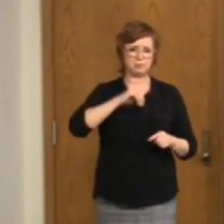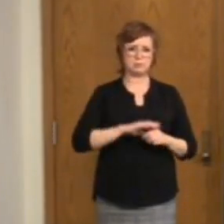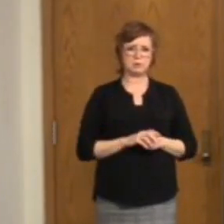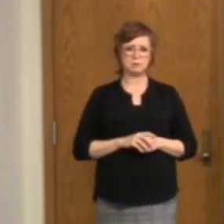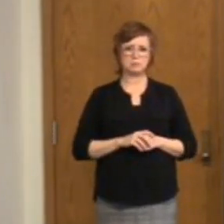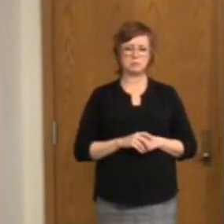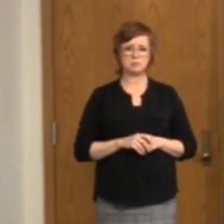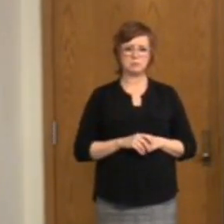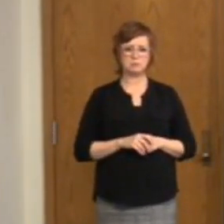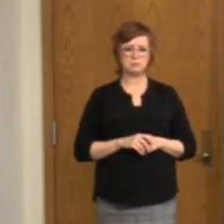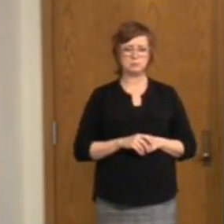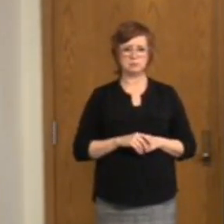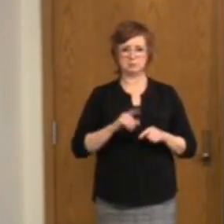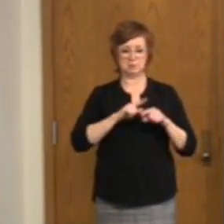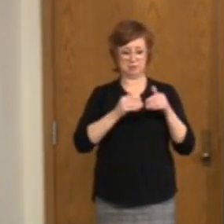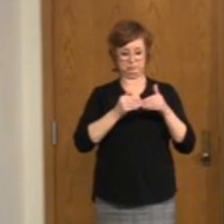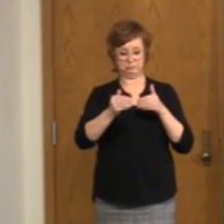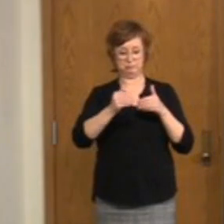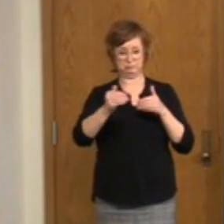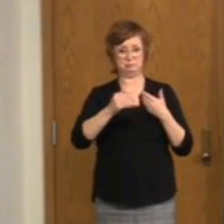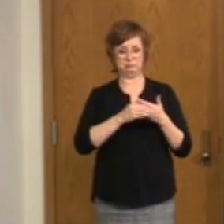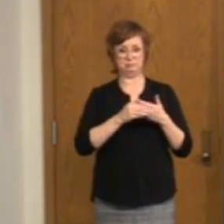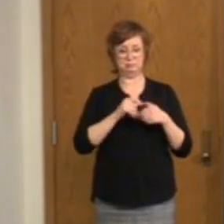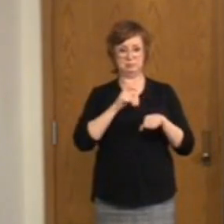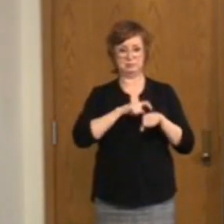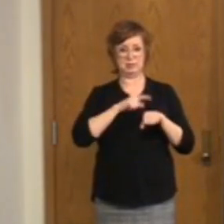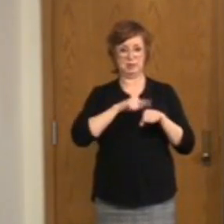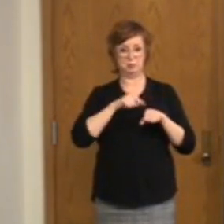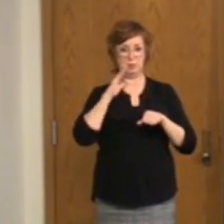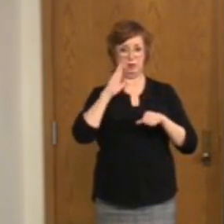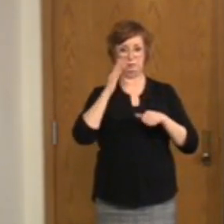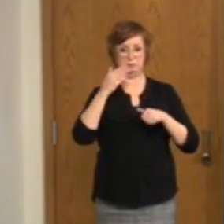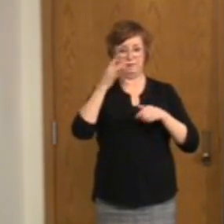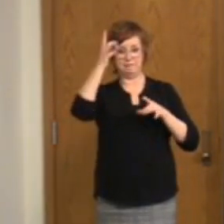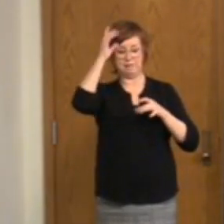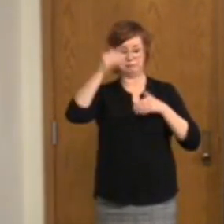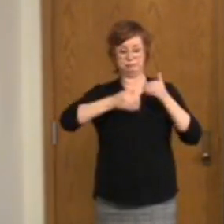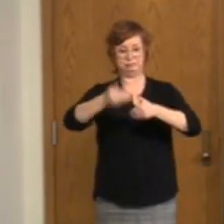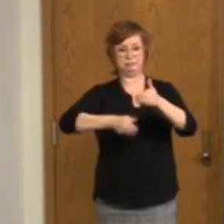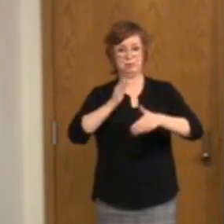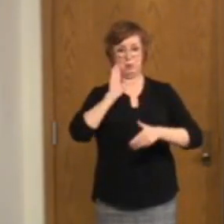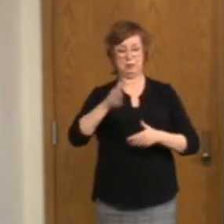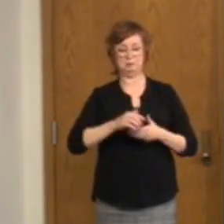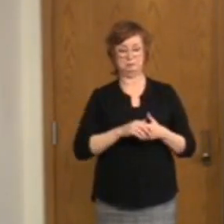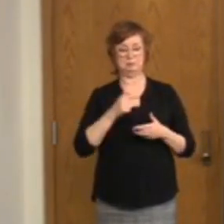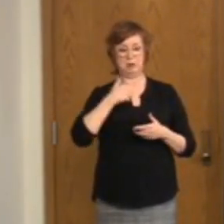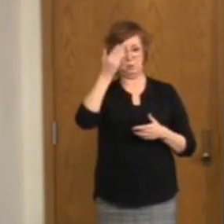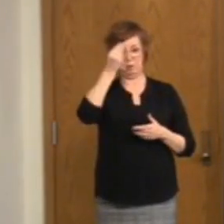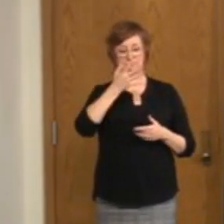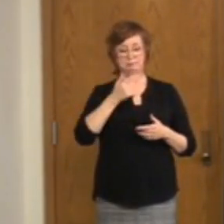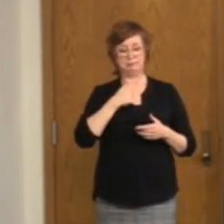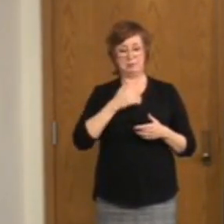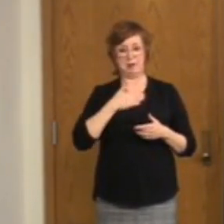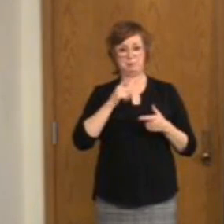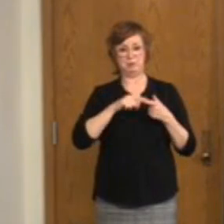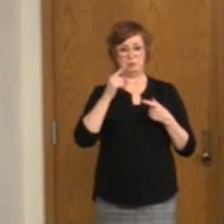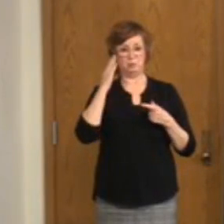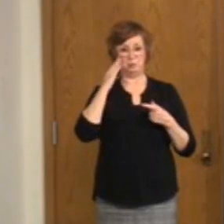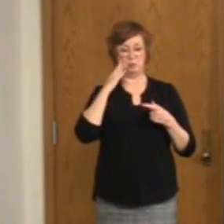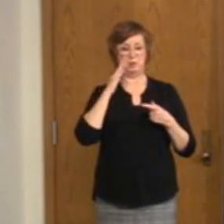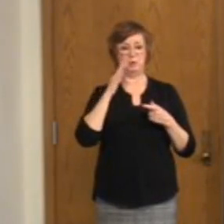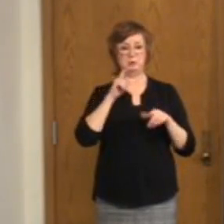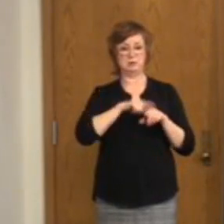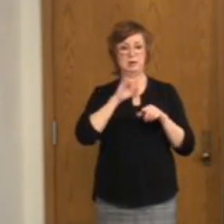months, things are going to happen very quickly, and I just say that it can't happen quick enough. We'll take another question